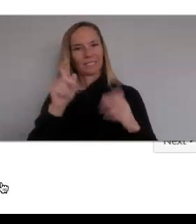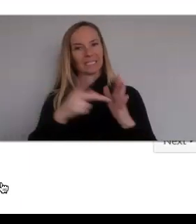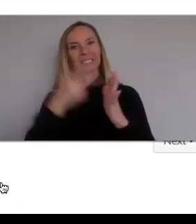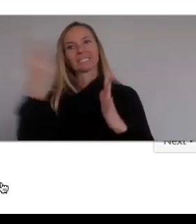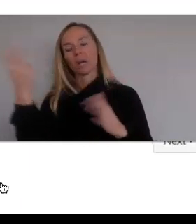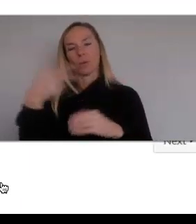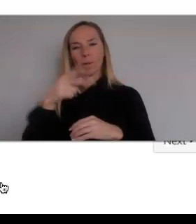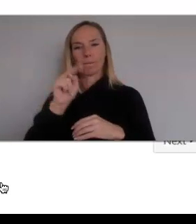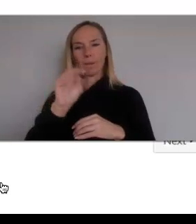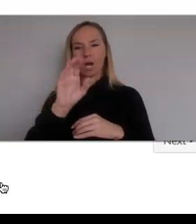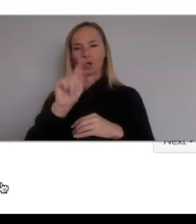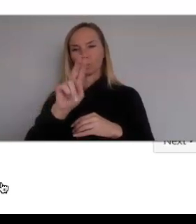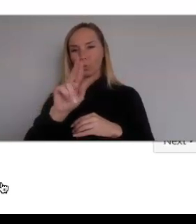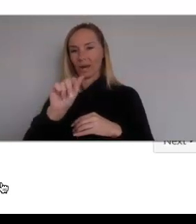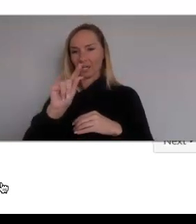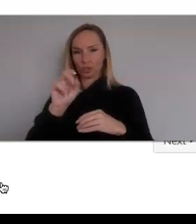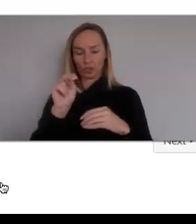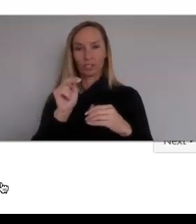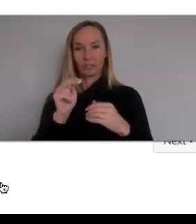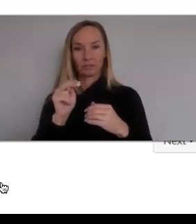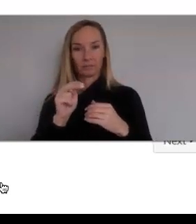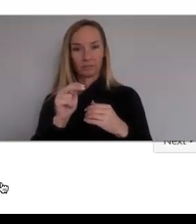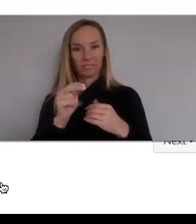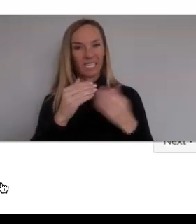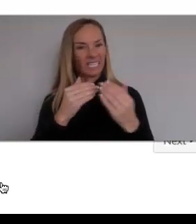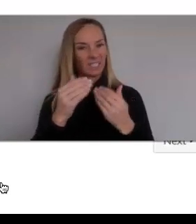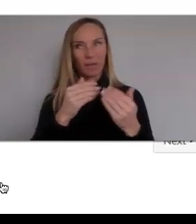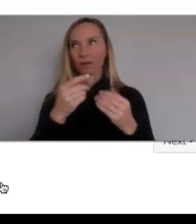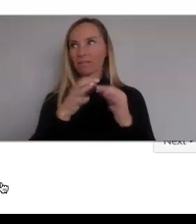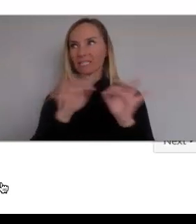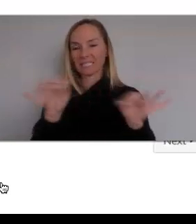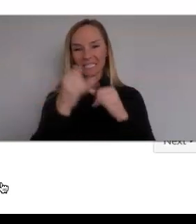punctuation, even if that sentence ended there.